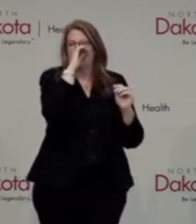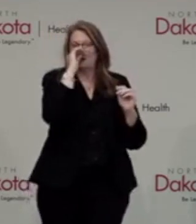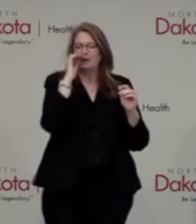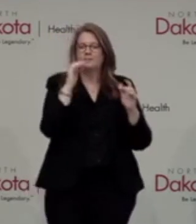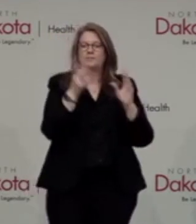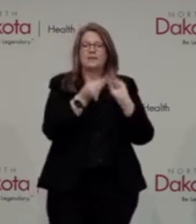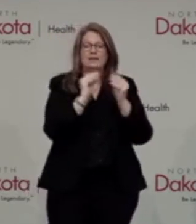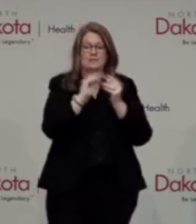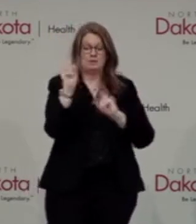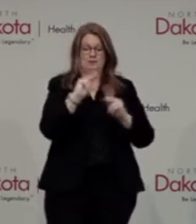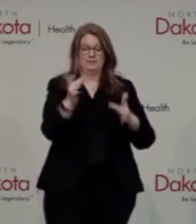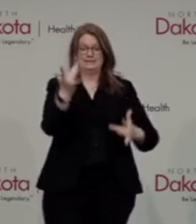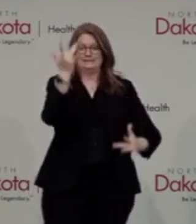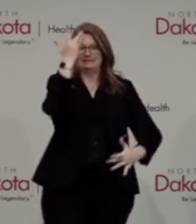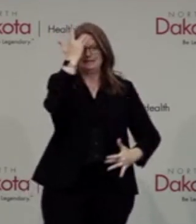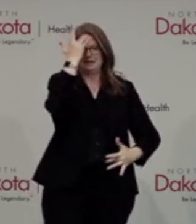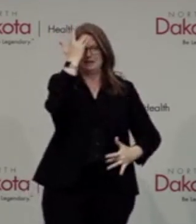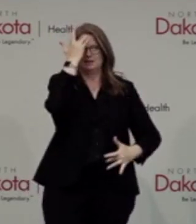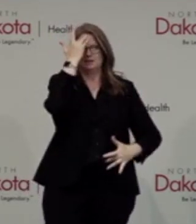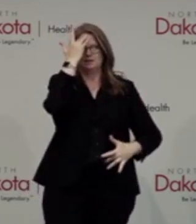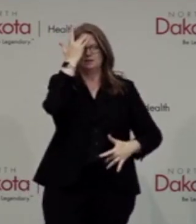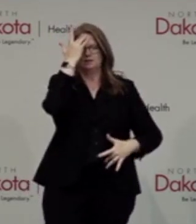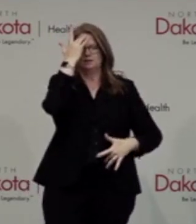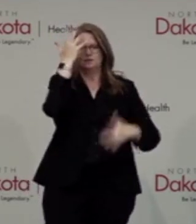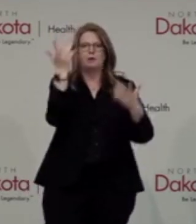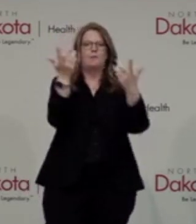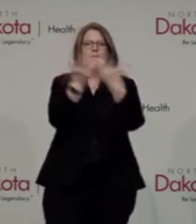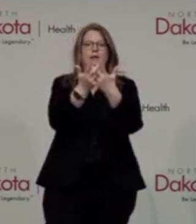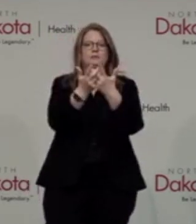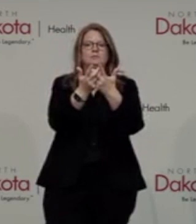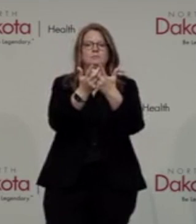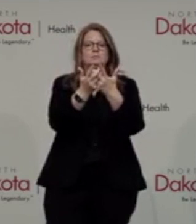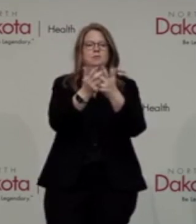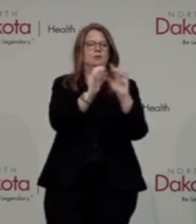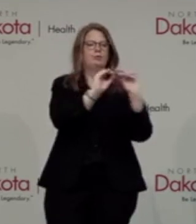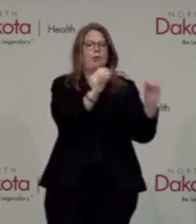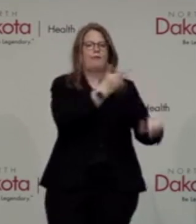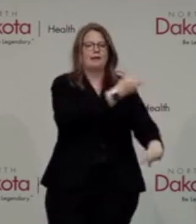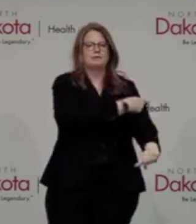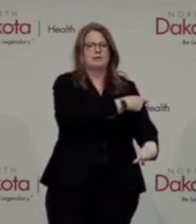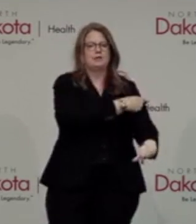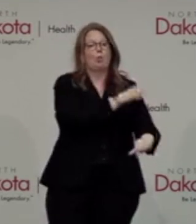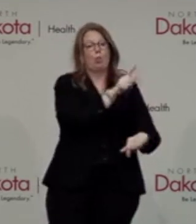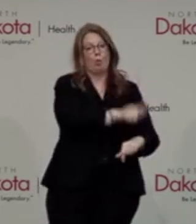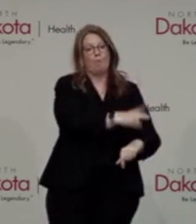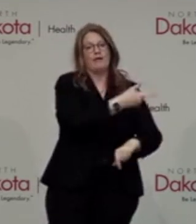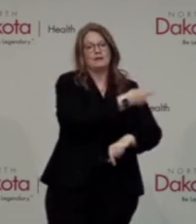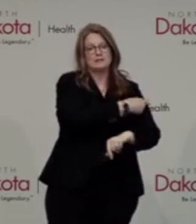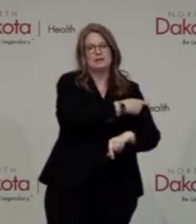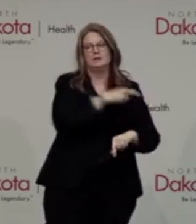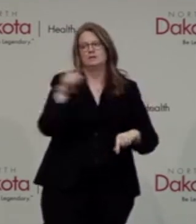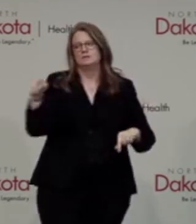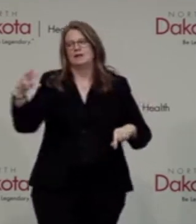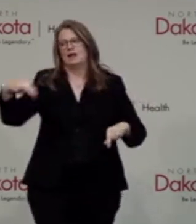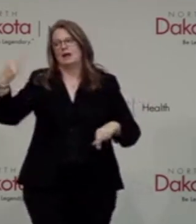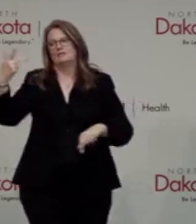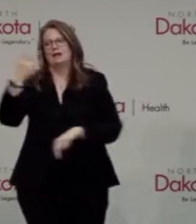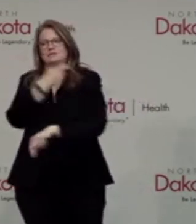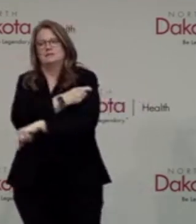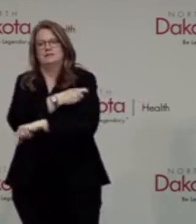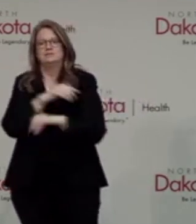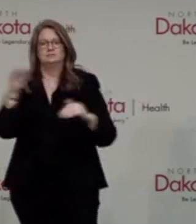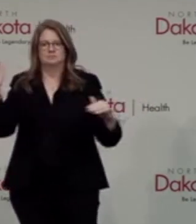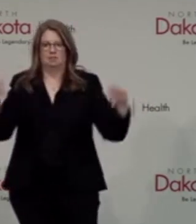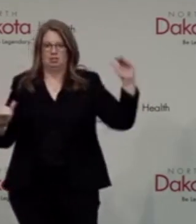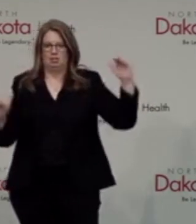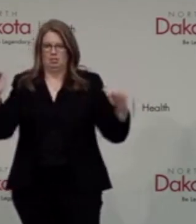cases in the state are matching to the areas of low vaccination. And we also know that, as you'll hear, that most of our